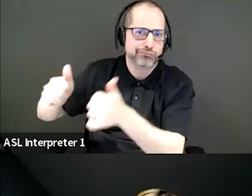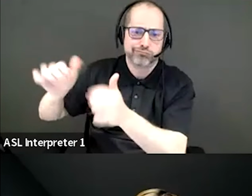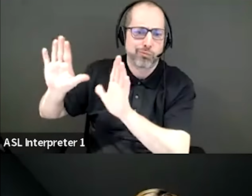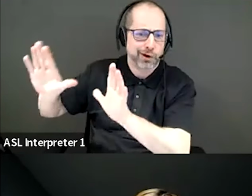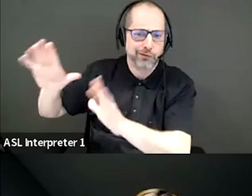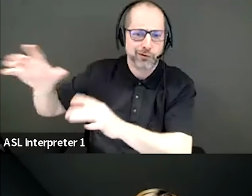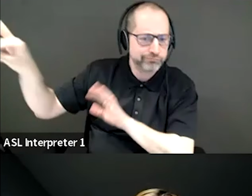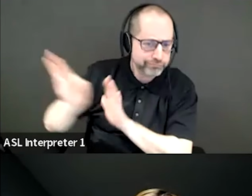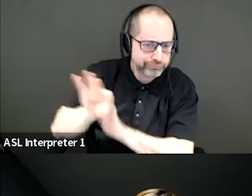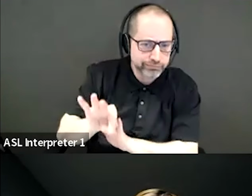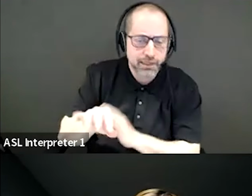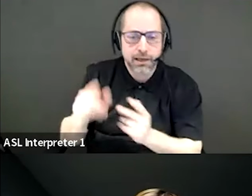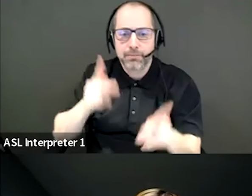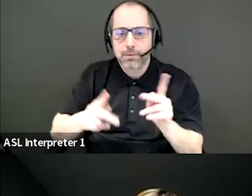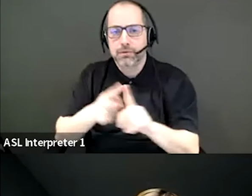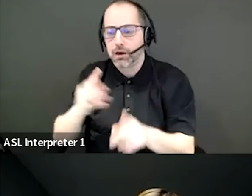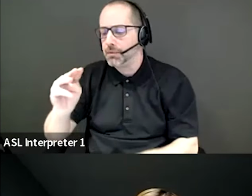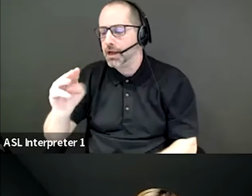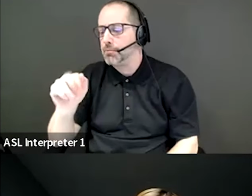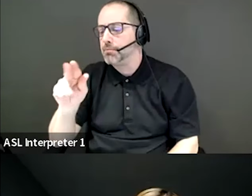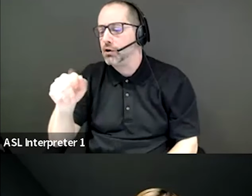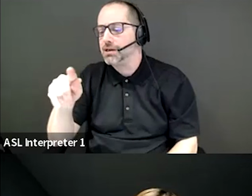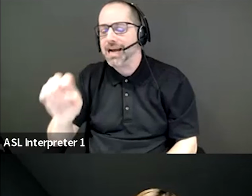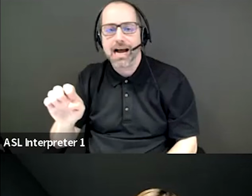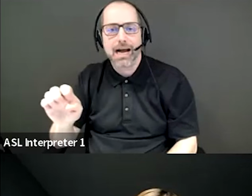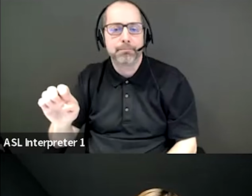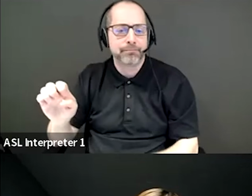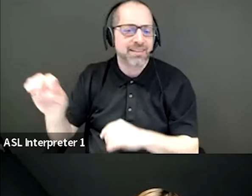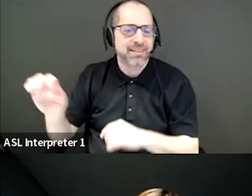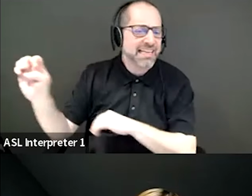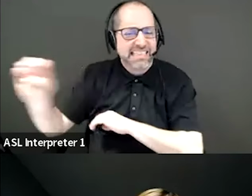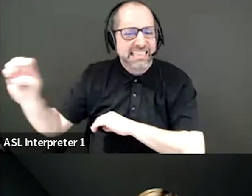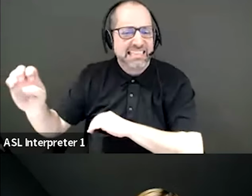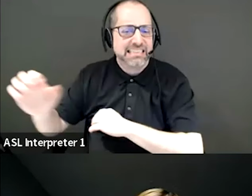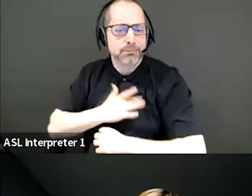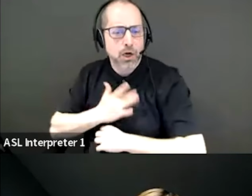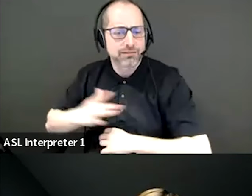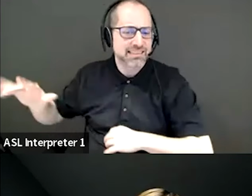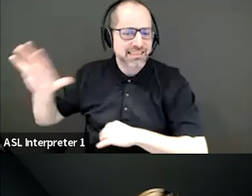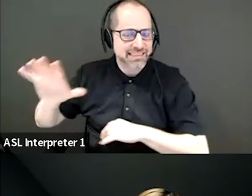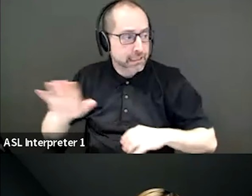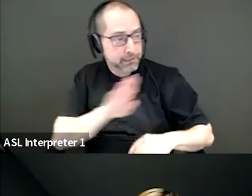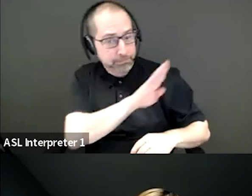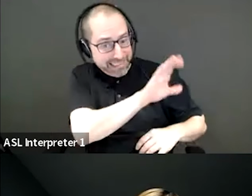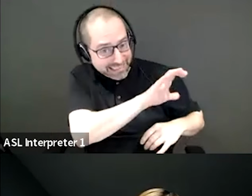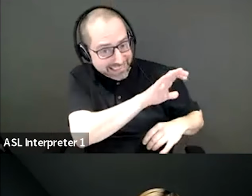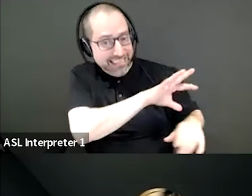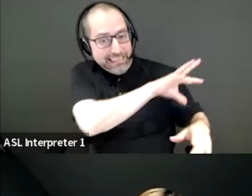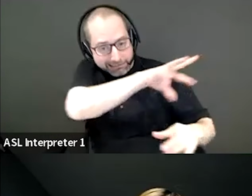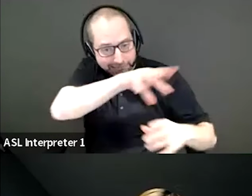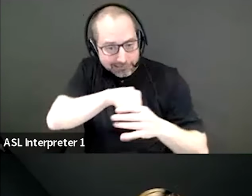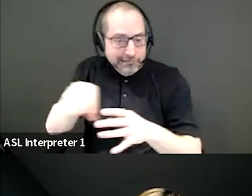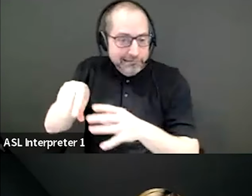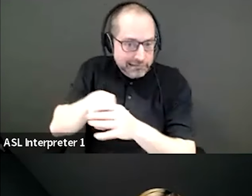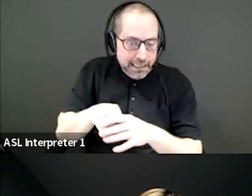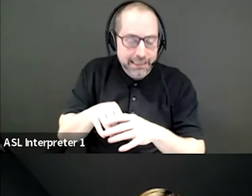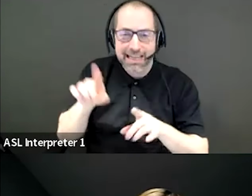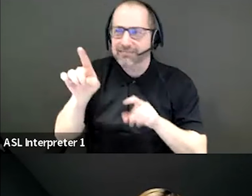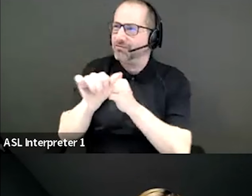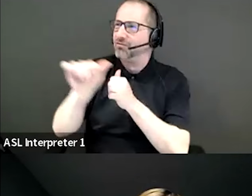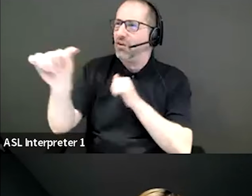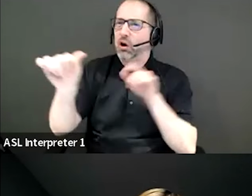from the Maritimes, the Atlantic provinces, making sure people from BC, also rural universities and colleges was really important to us. So having those